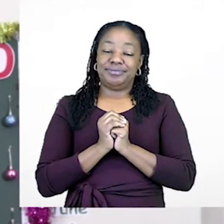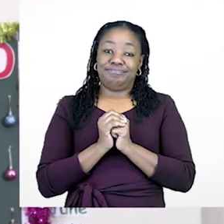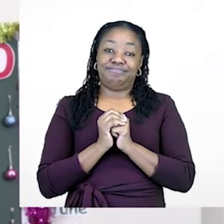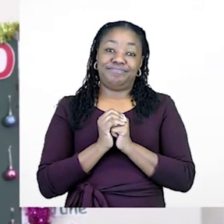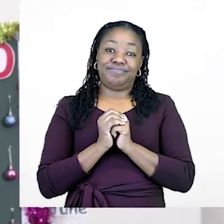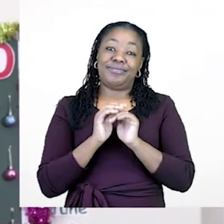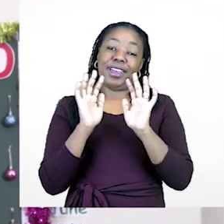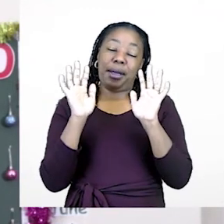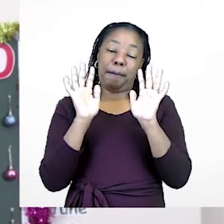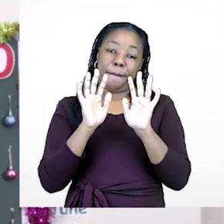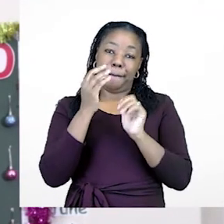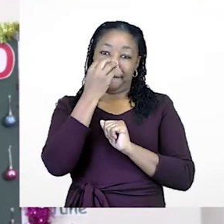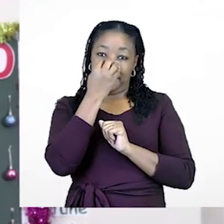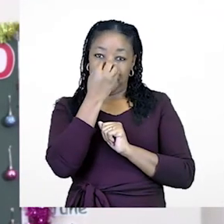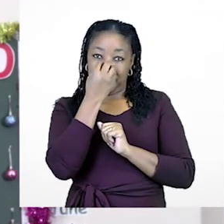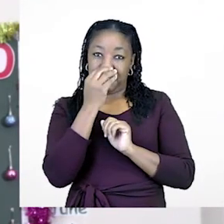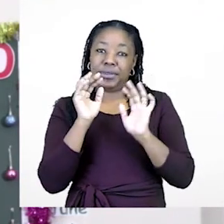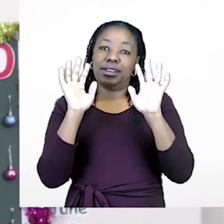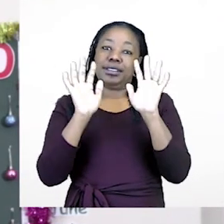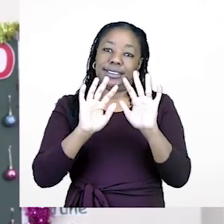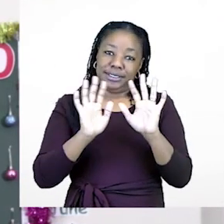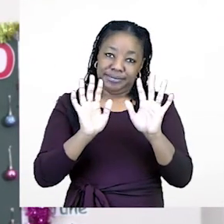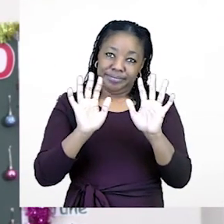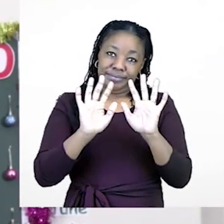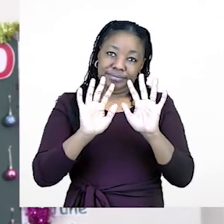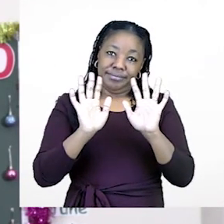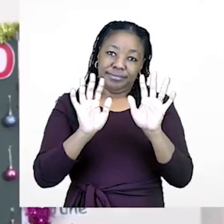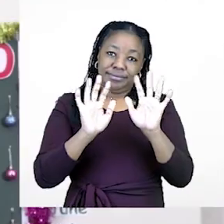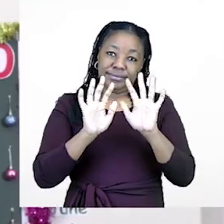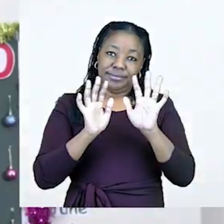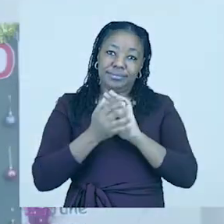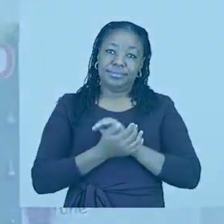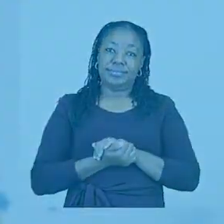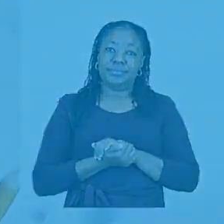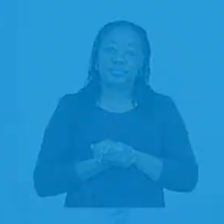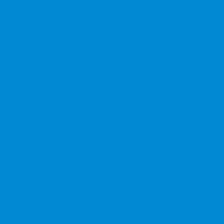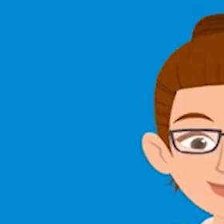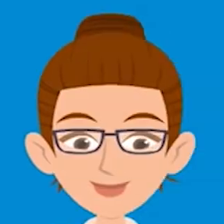Zoe and I, we would like to say goodbye.